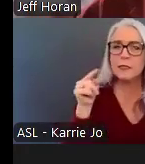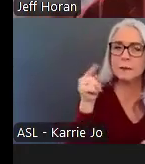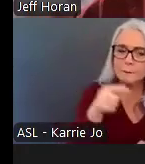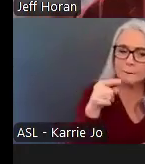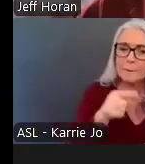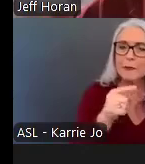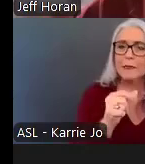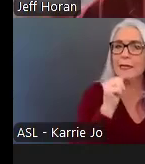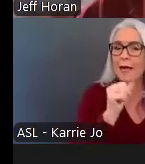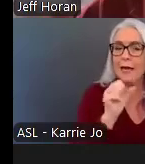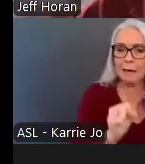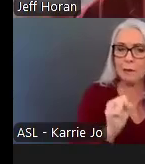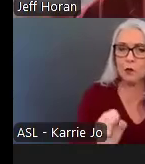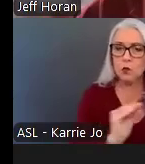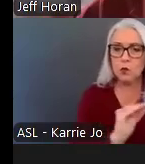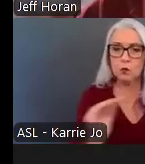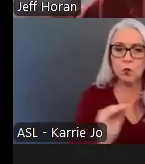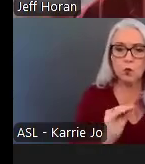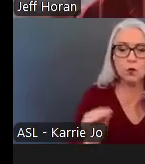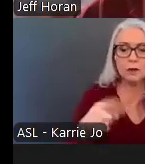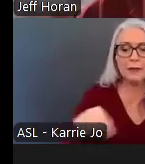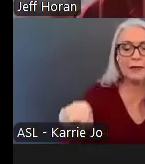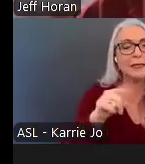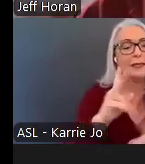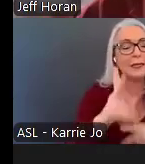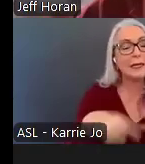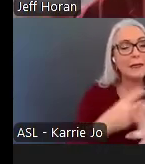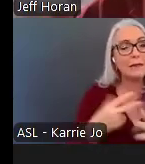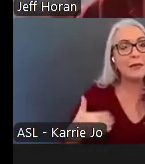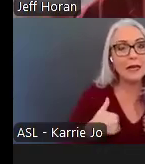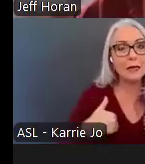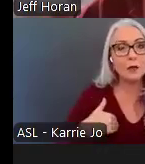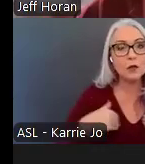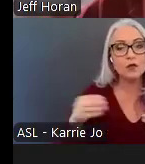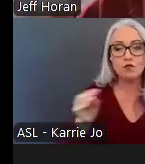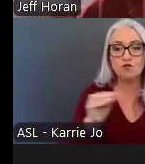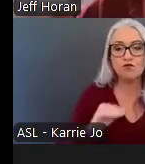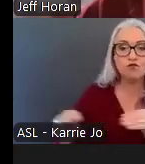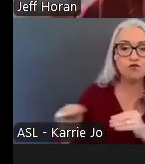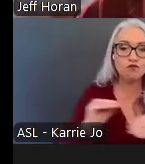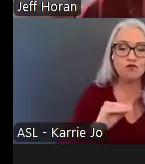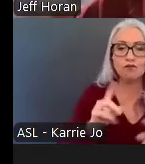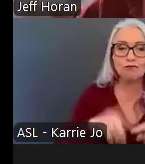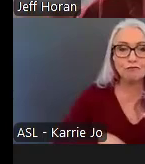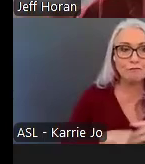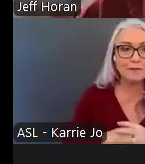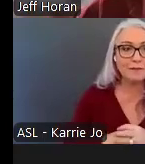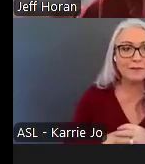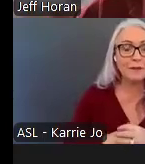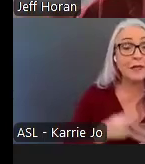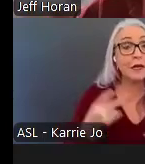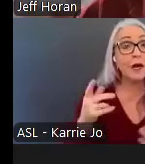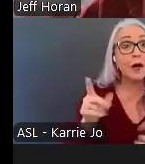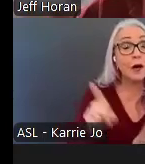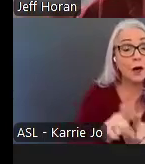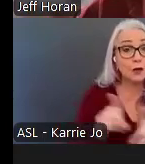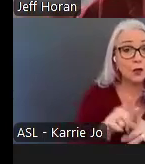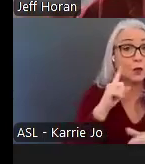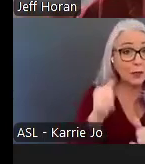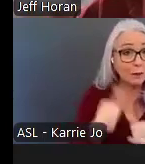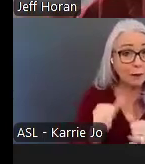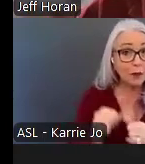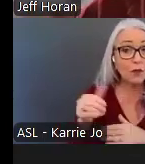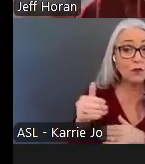immobile wildlife species on the landscape. Next slide. Can't forget about our fish. So also